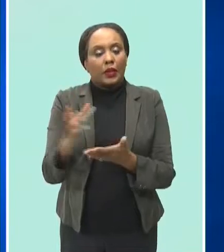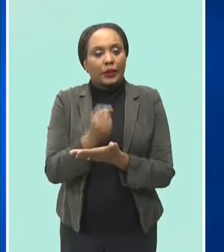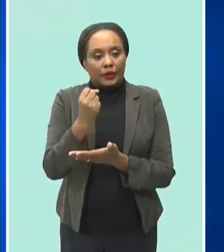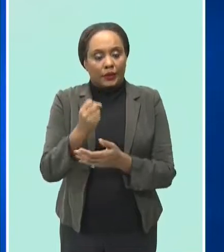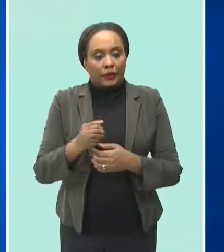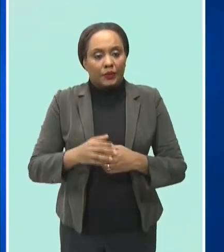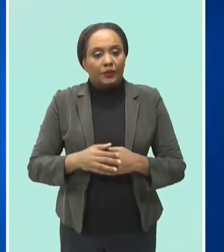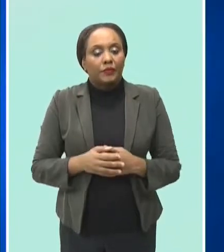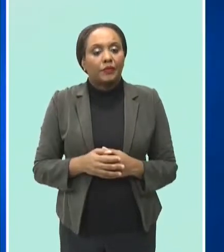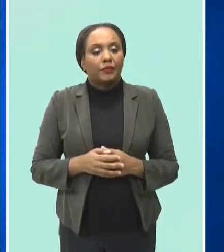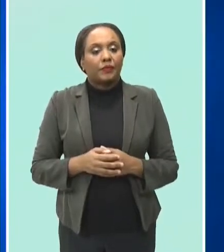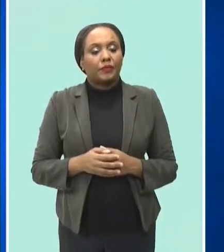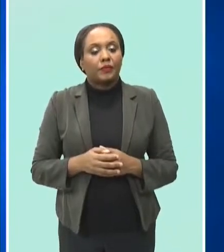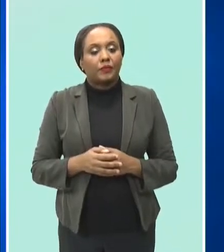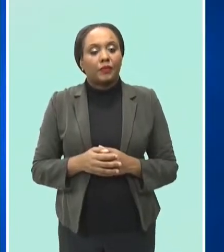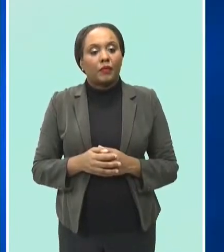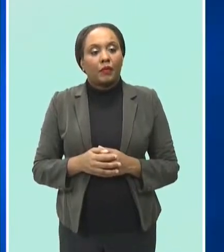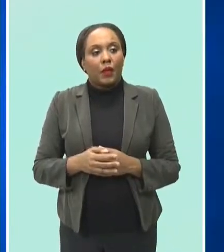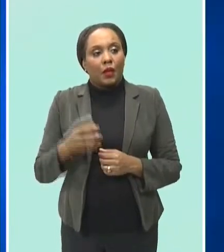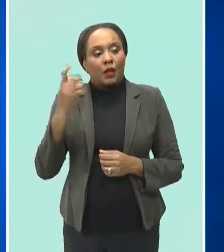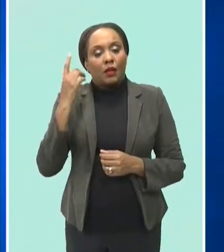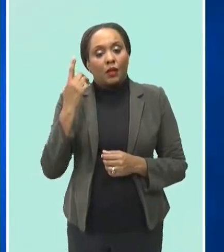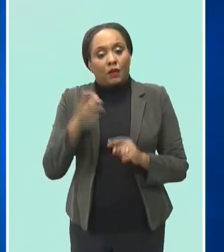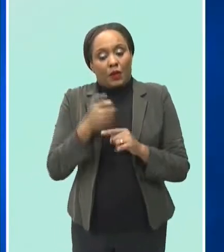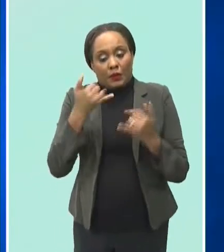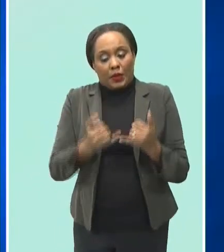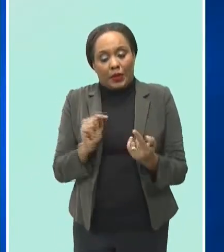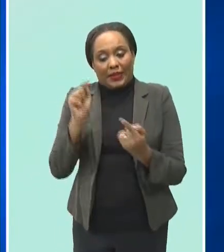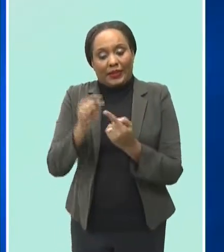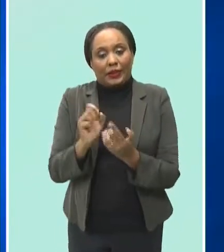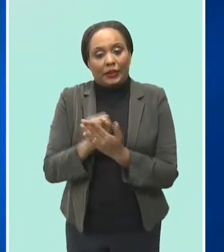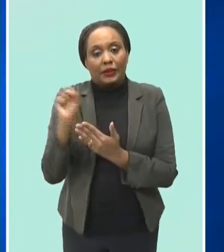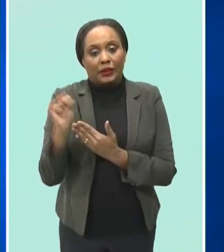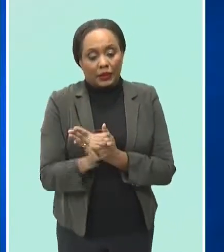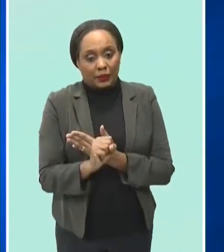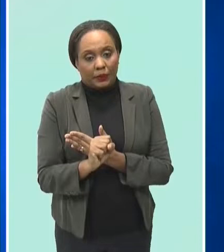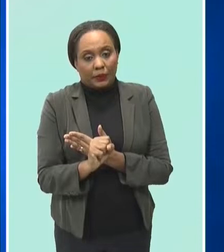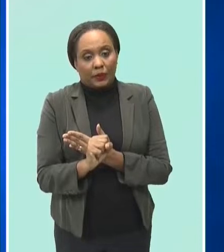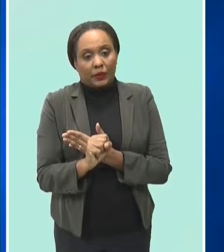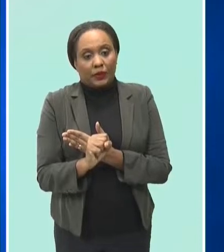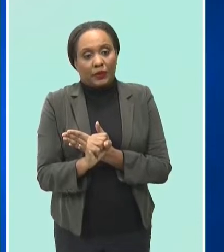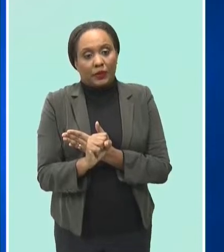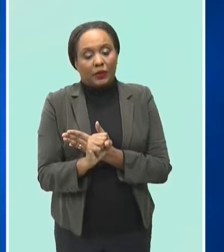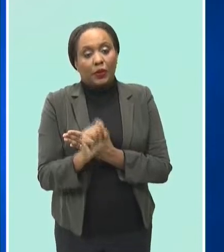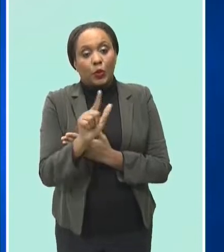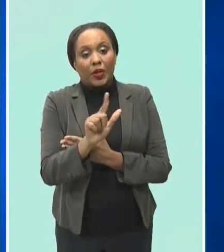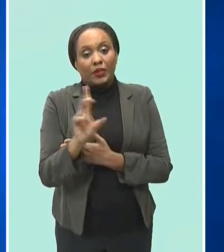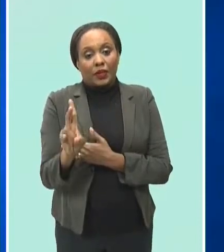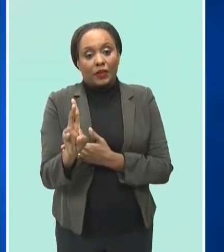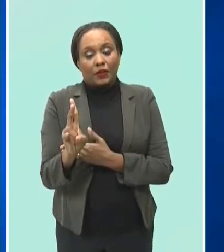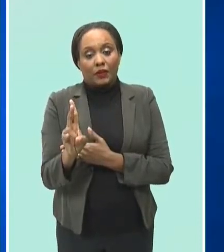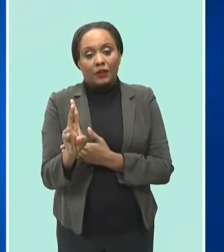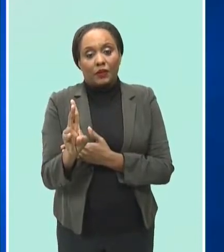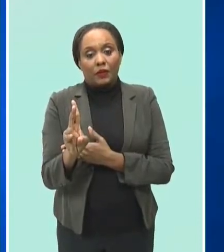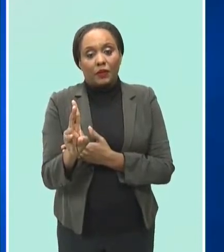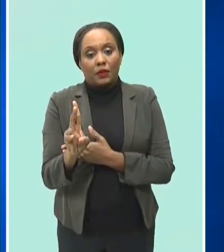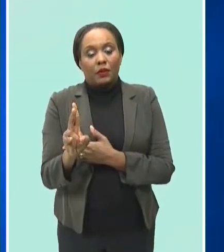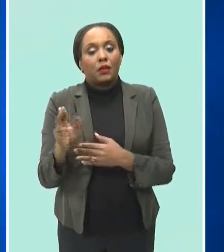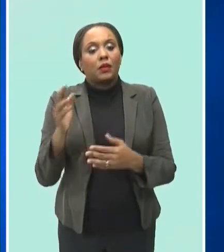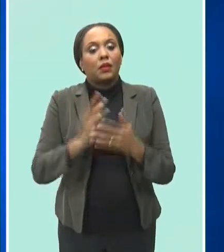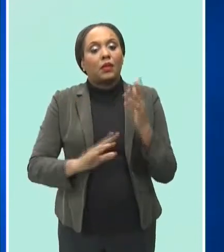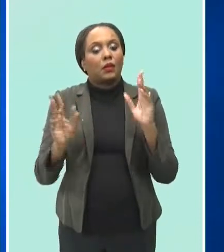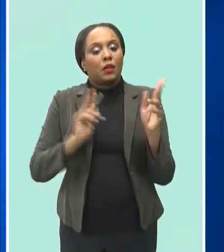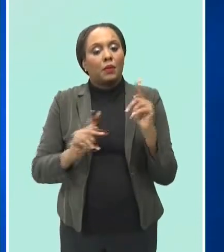During the extended period in September, we will be working with persons who declare their